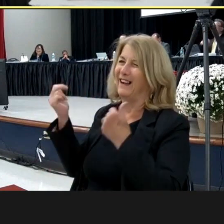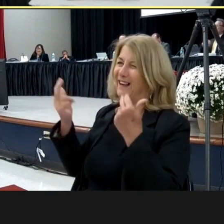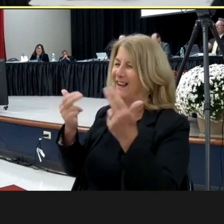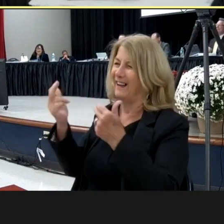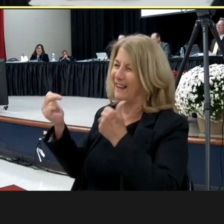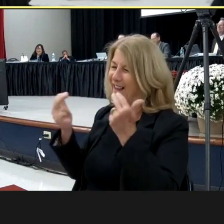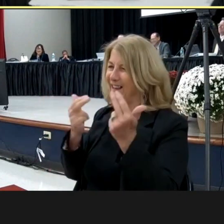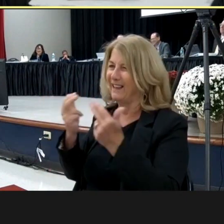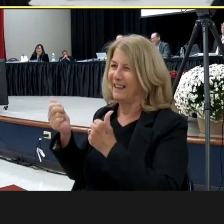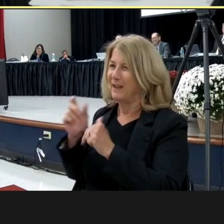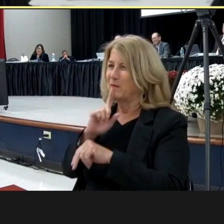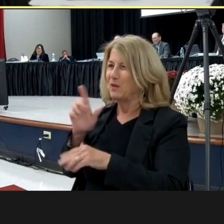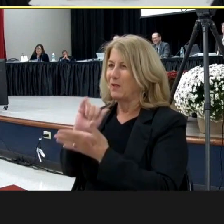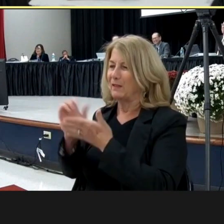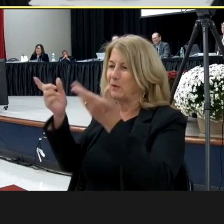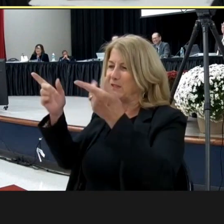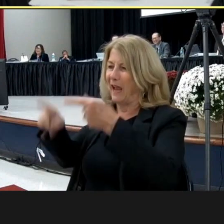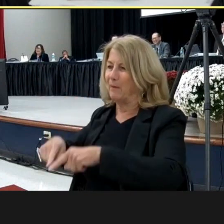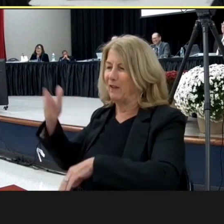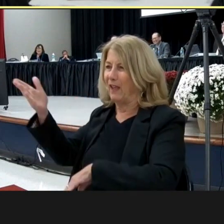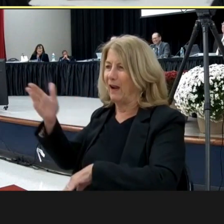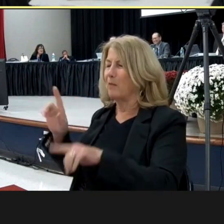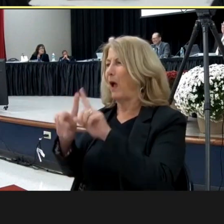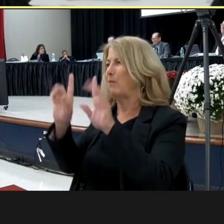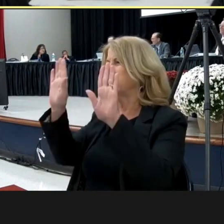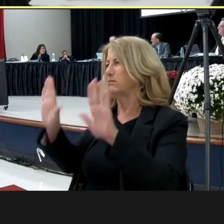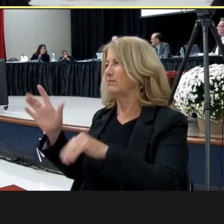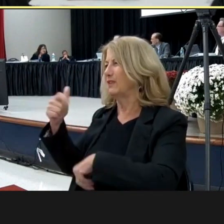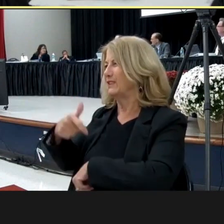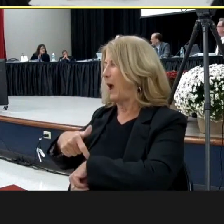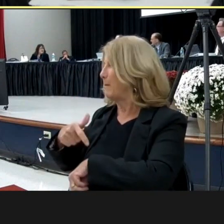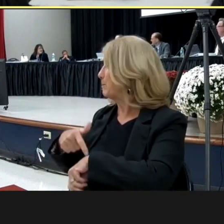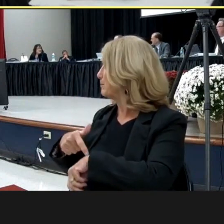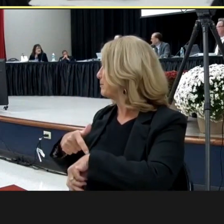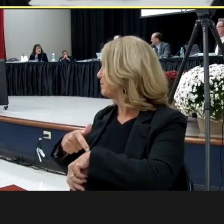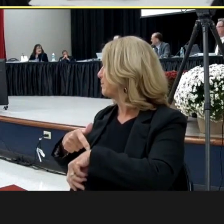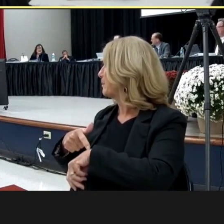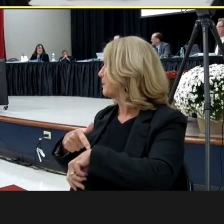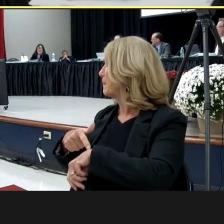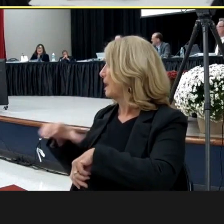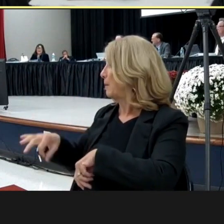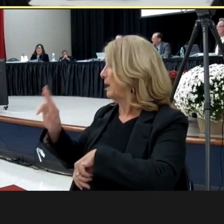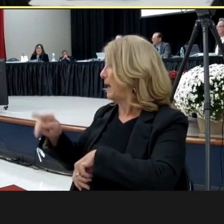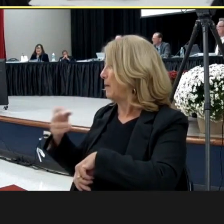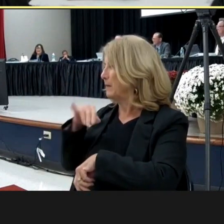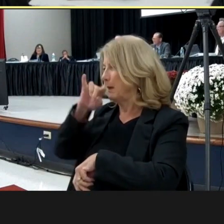pretty sure that's what's going on there. But no, we had a great time. Took it on to the kids.